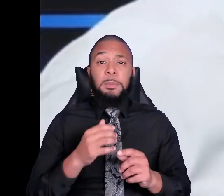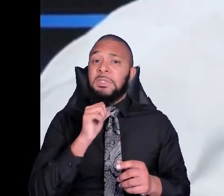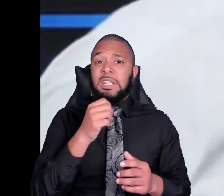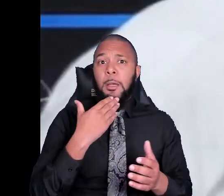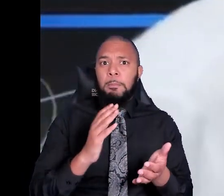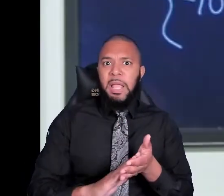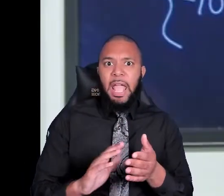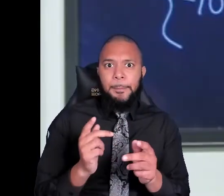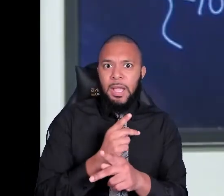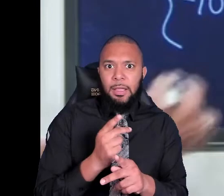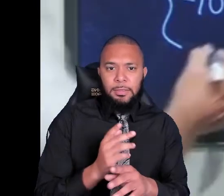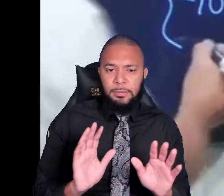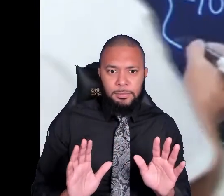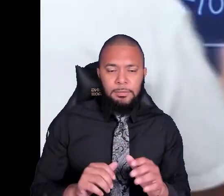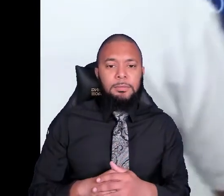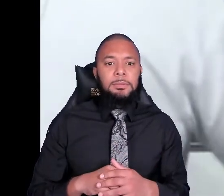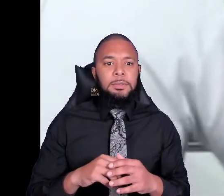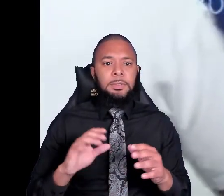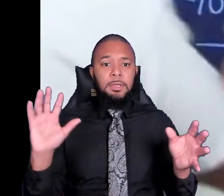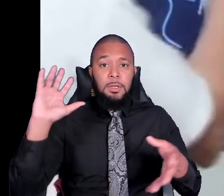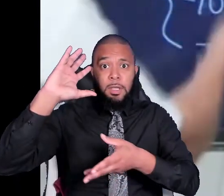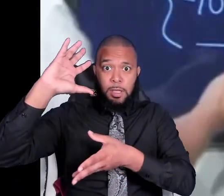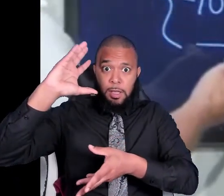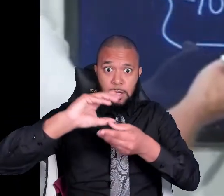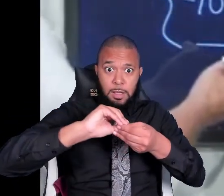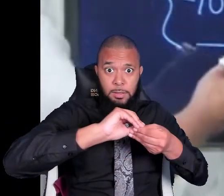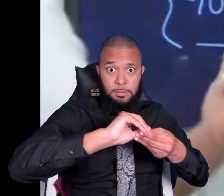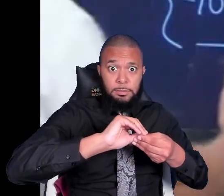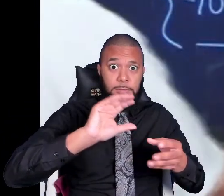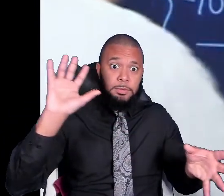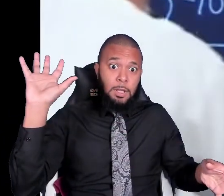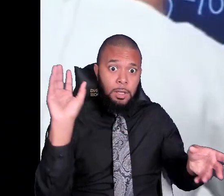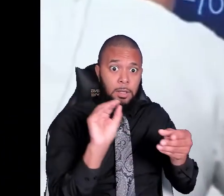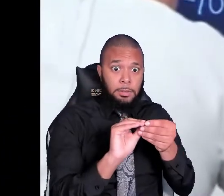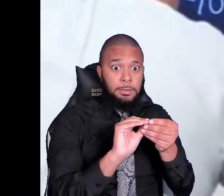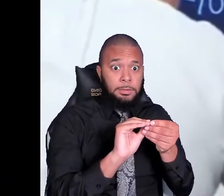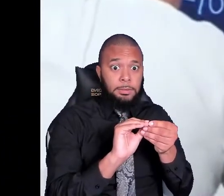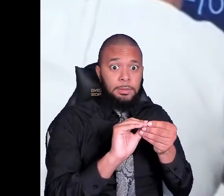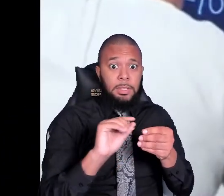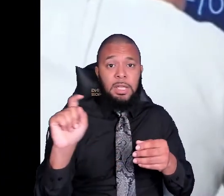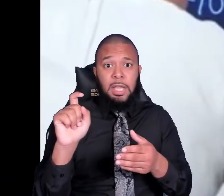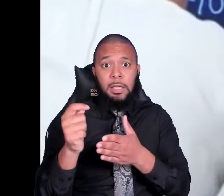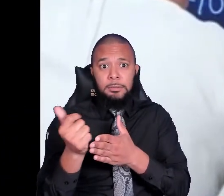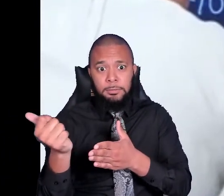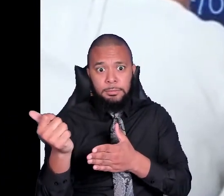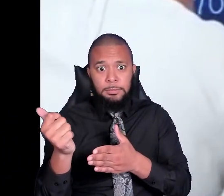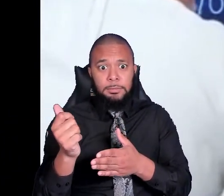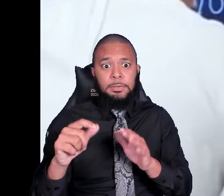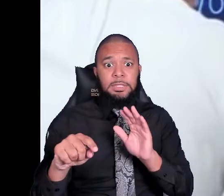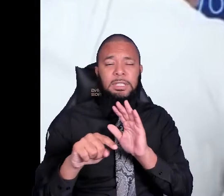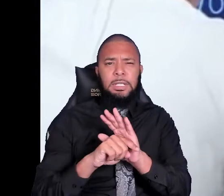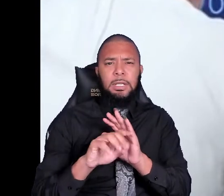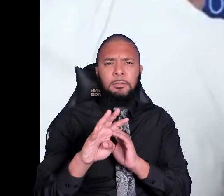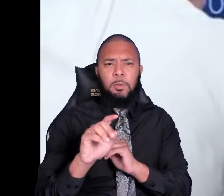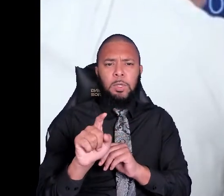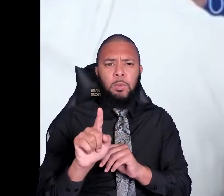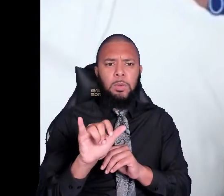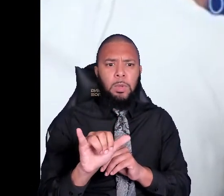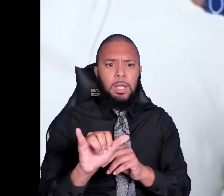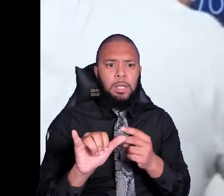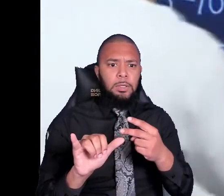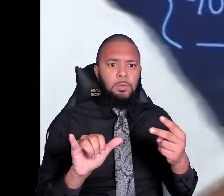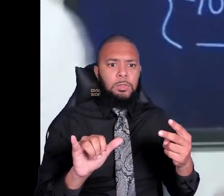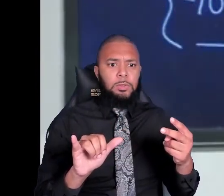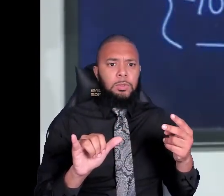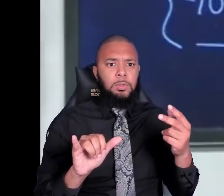all. Because when you add these together, the x's drop out, we get negative 41y